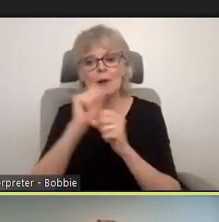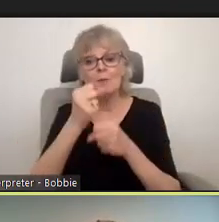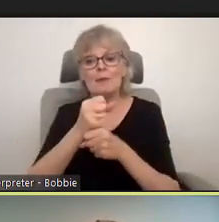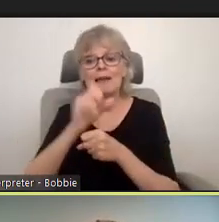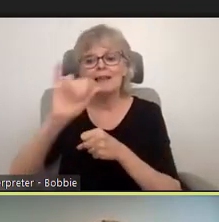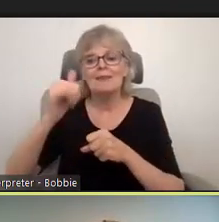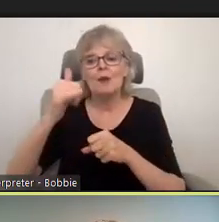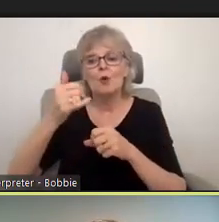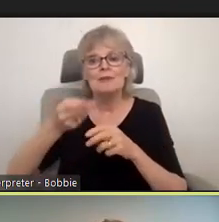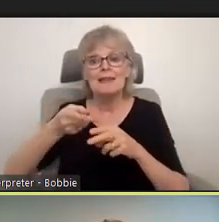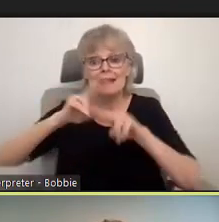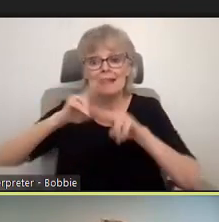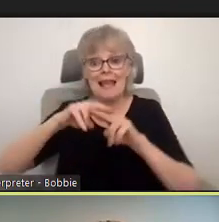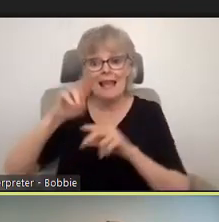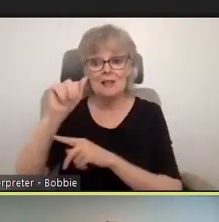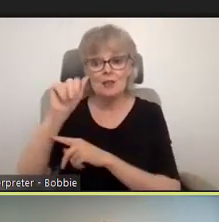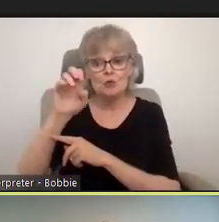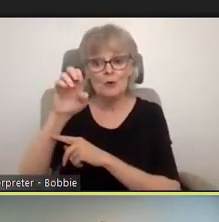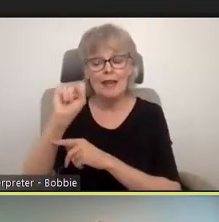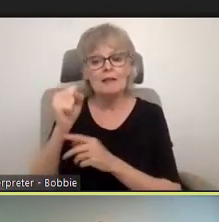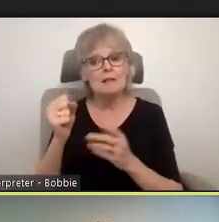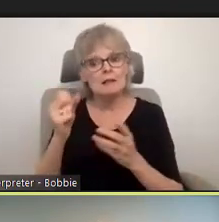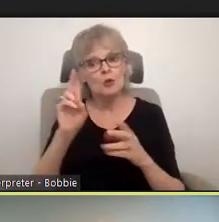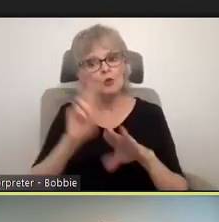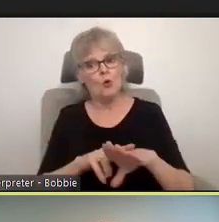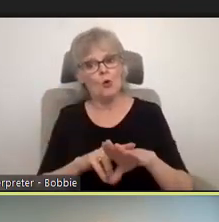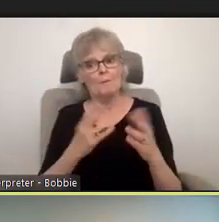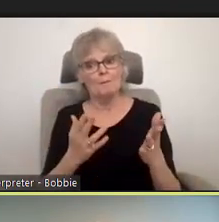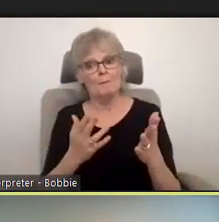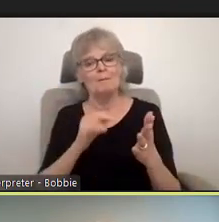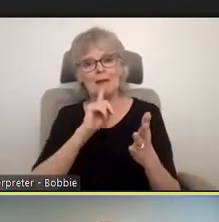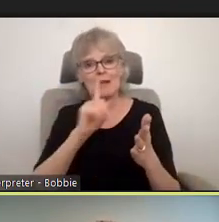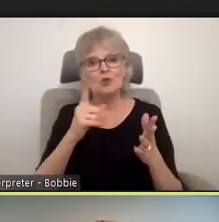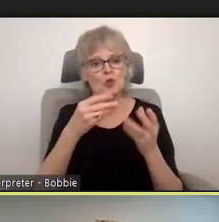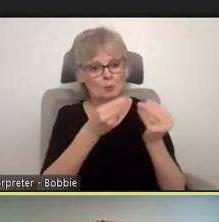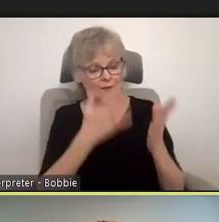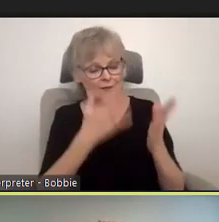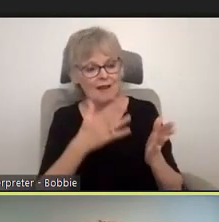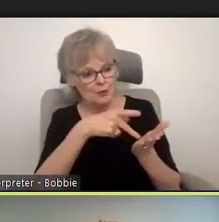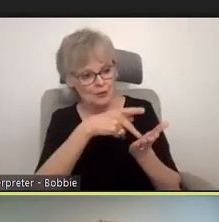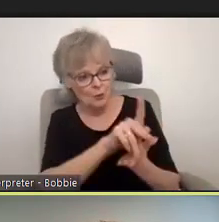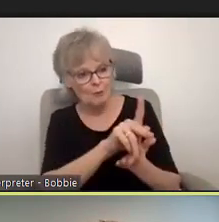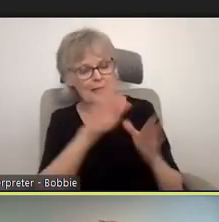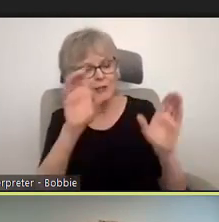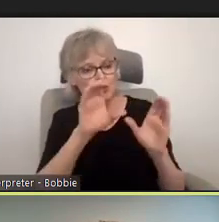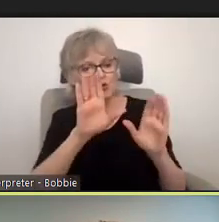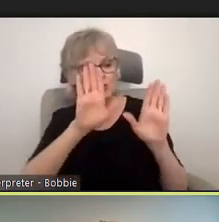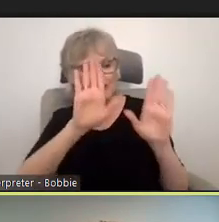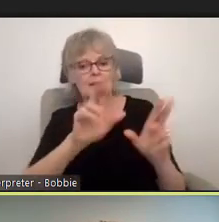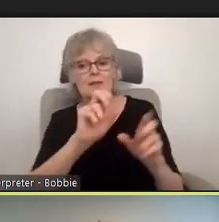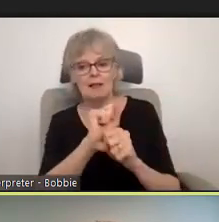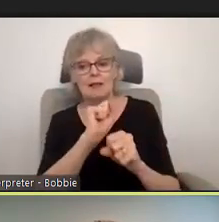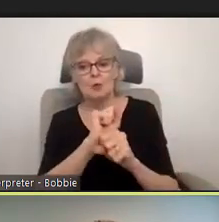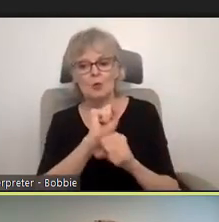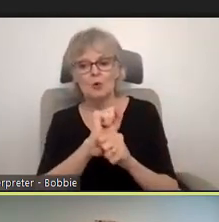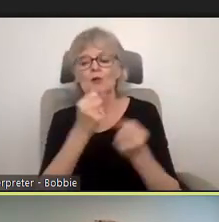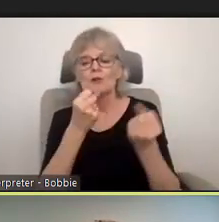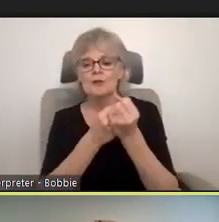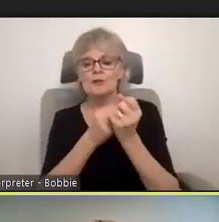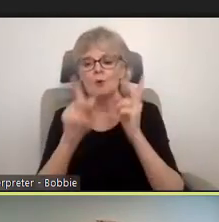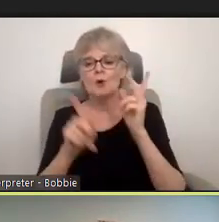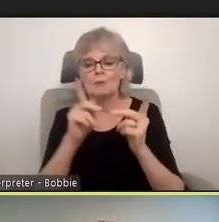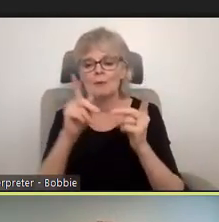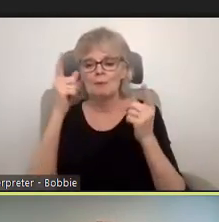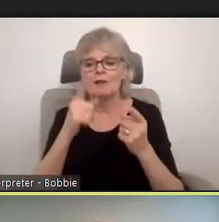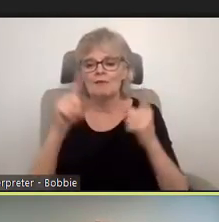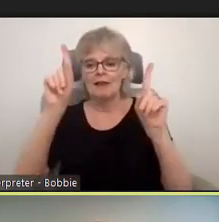enhanced rates the new norm. What can we do to make sure that providers are getting paid to do excellent work to support people effectively